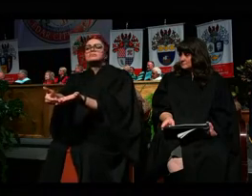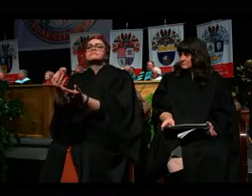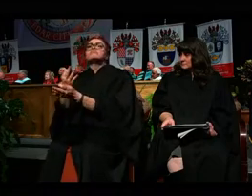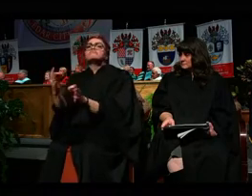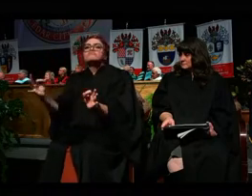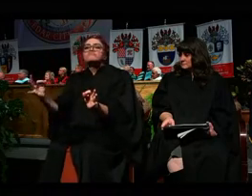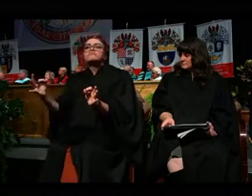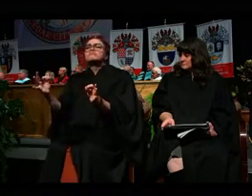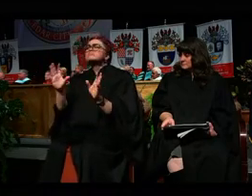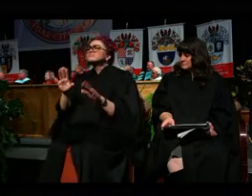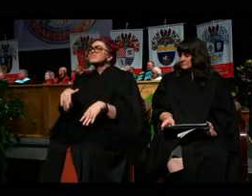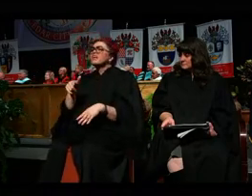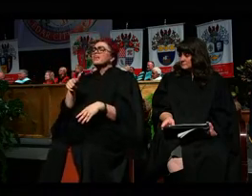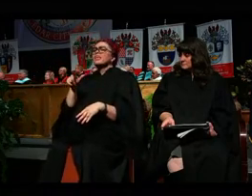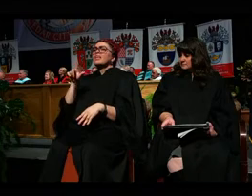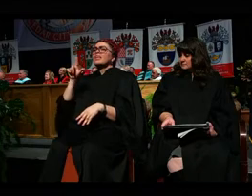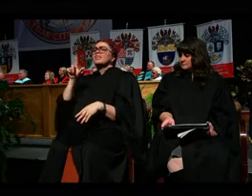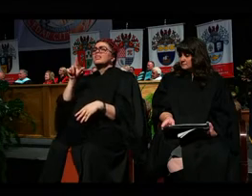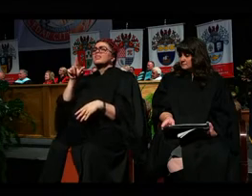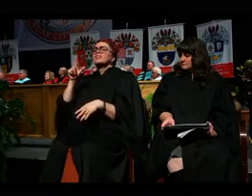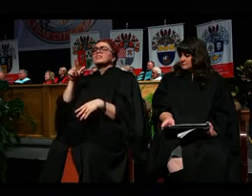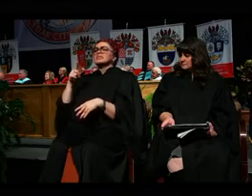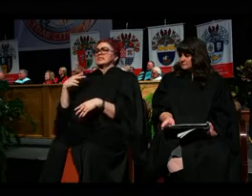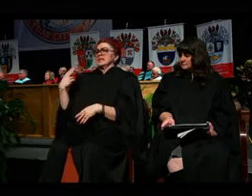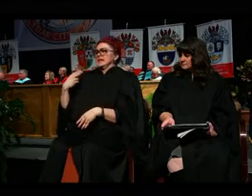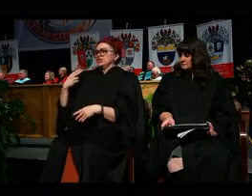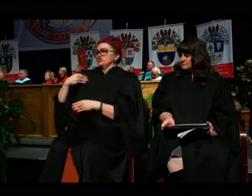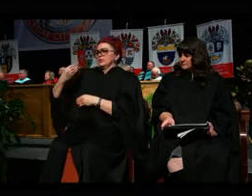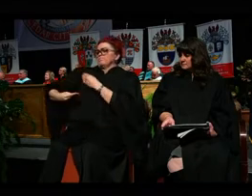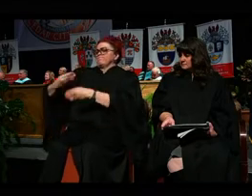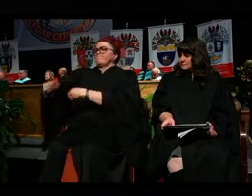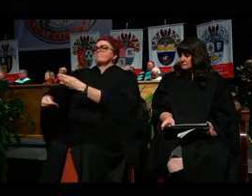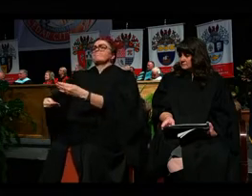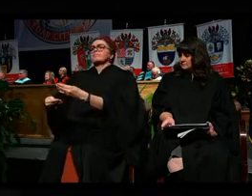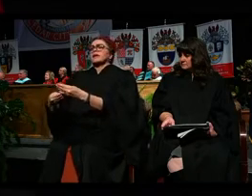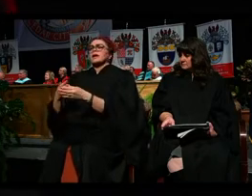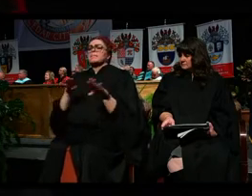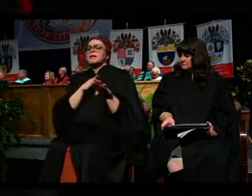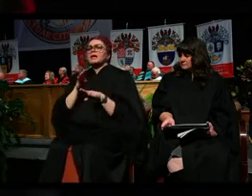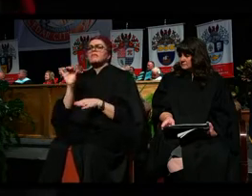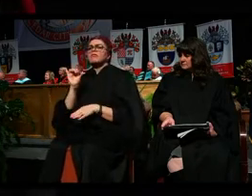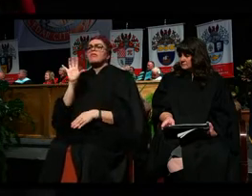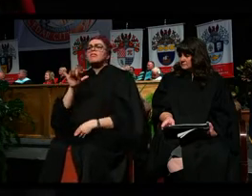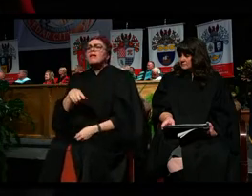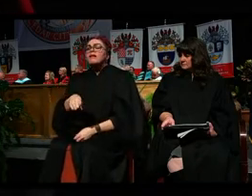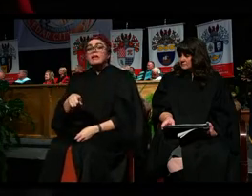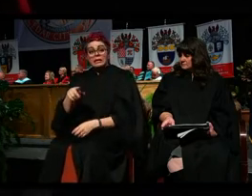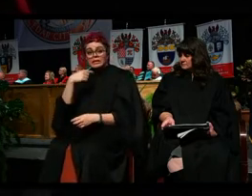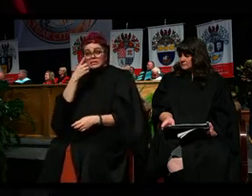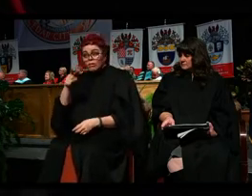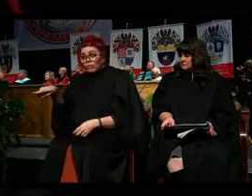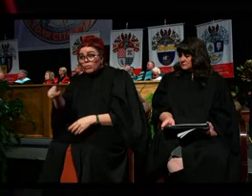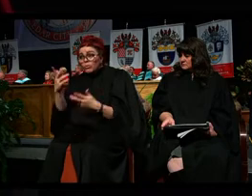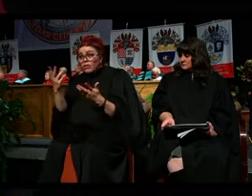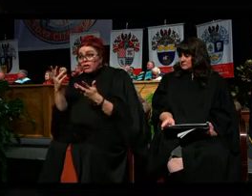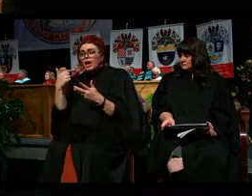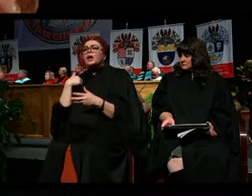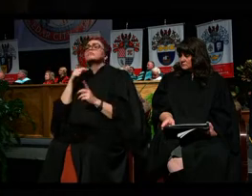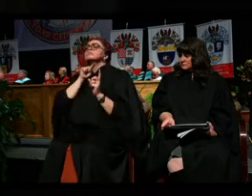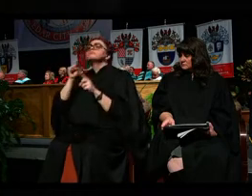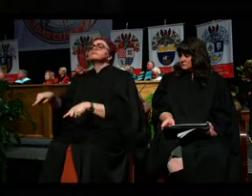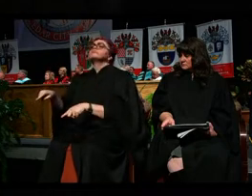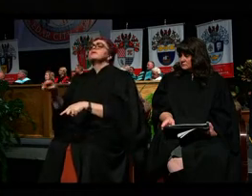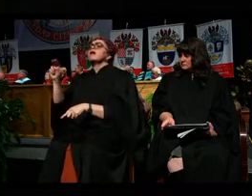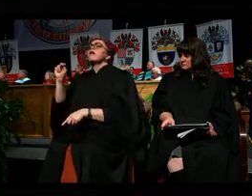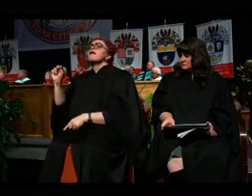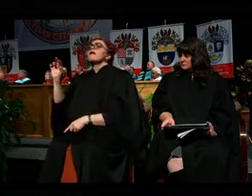What's the legacy of acts like that? I can tell you as I travel around the NFL today, I'll be there Monday